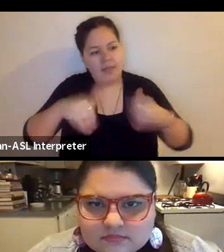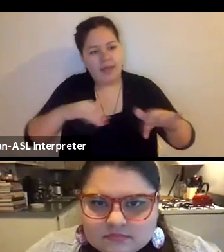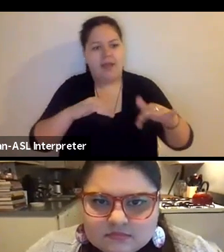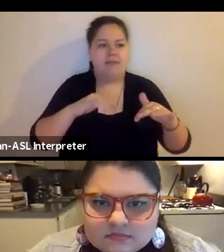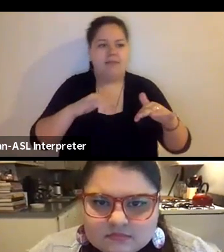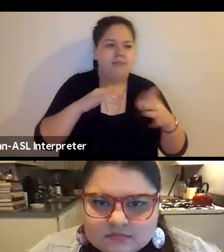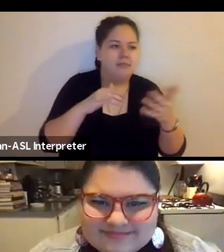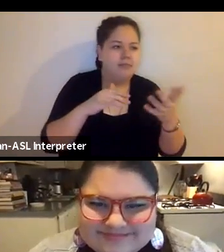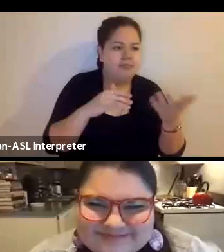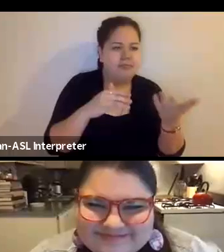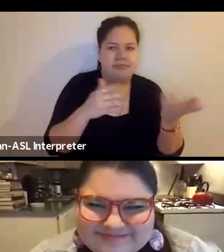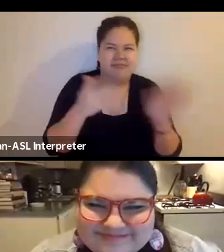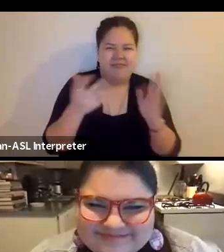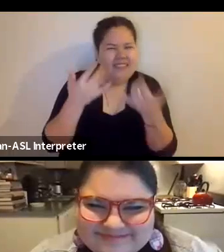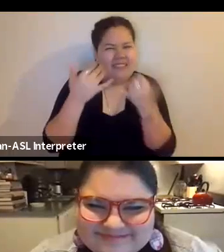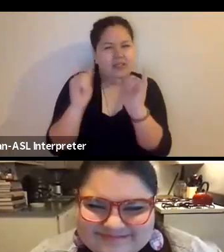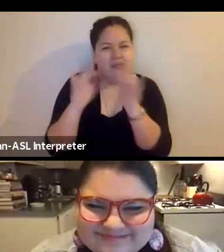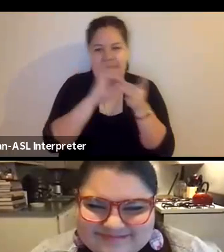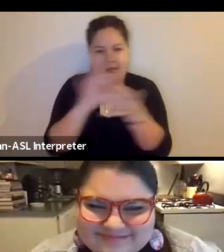Check.